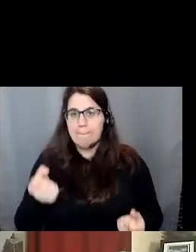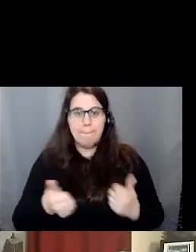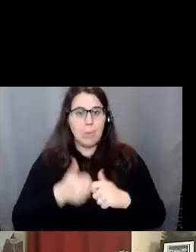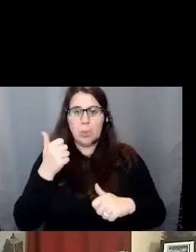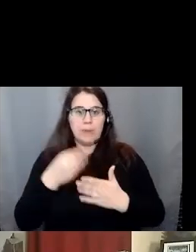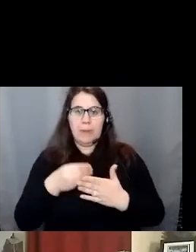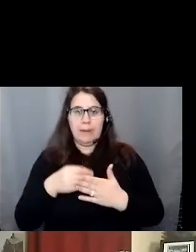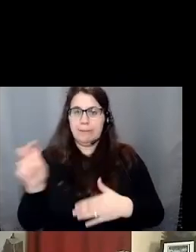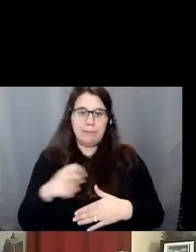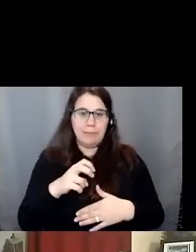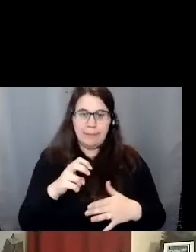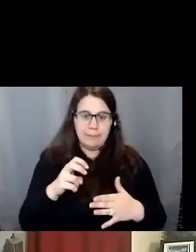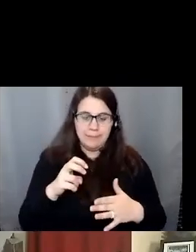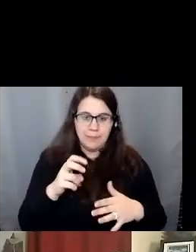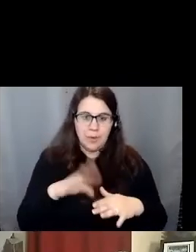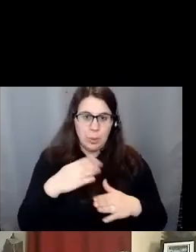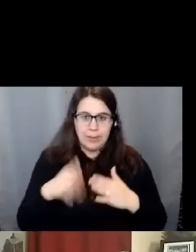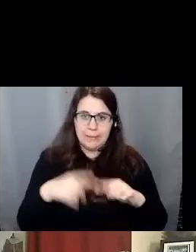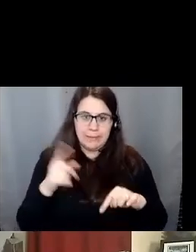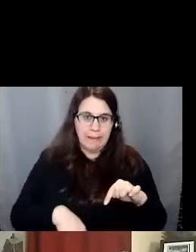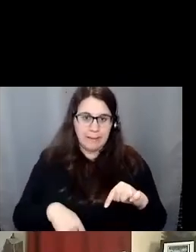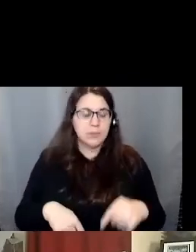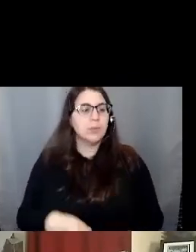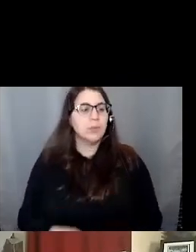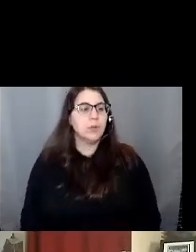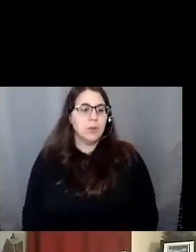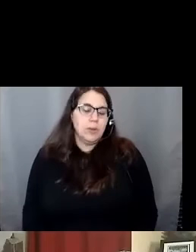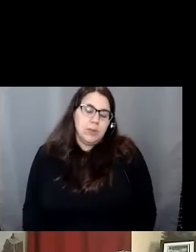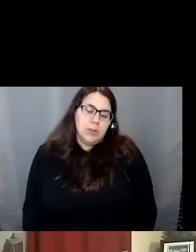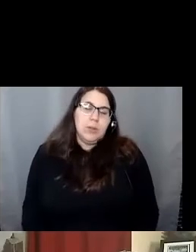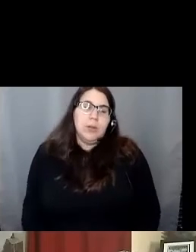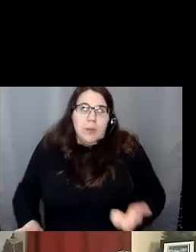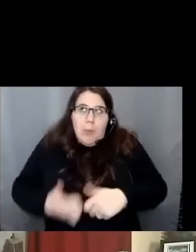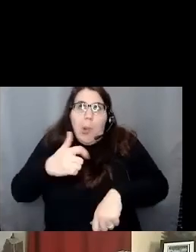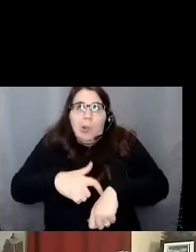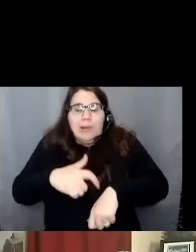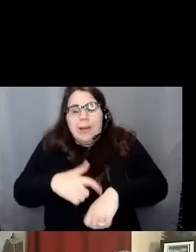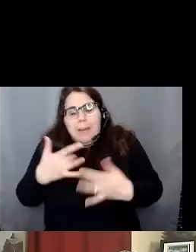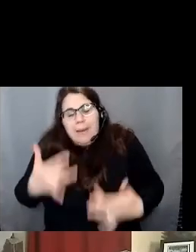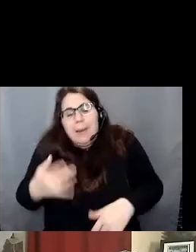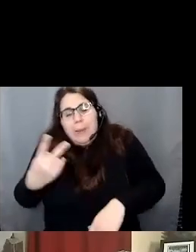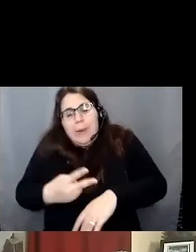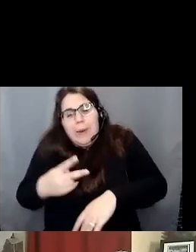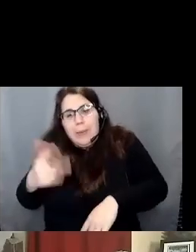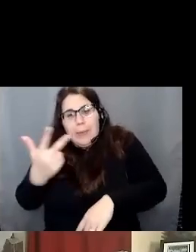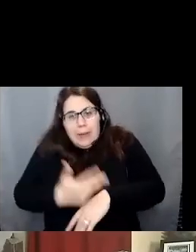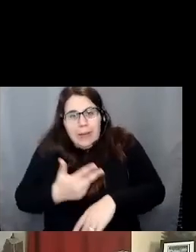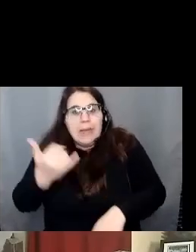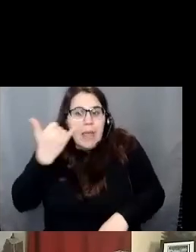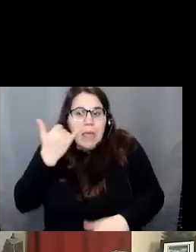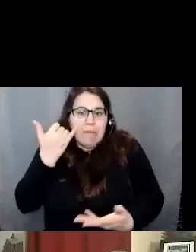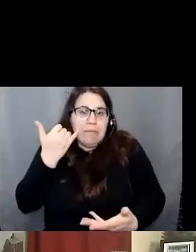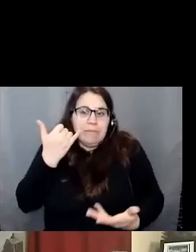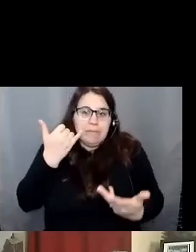transferring over weekends. But in general sense, it's probably only going to take really 2 to 3 days if it's during the week for this